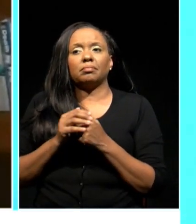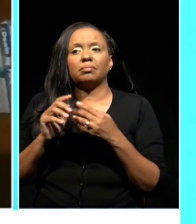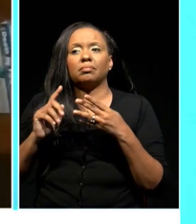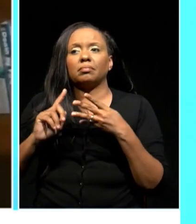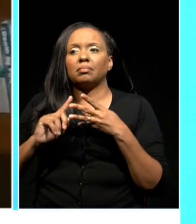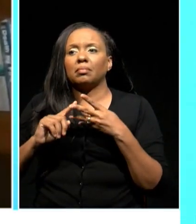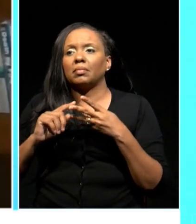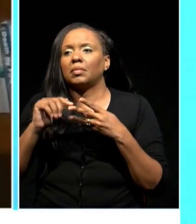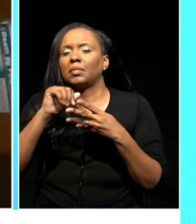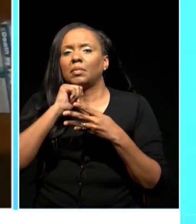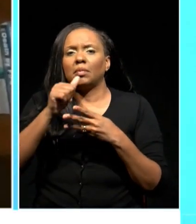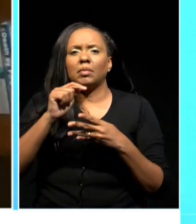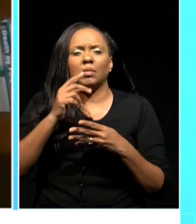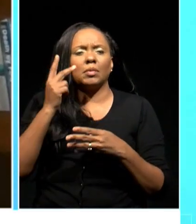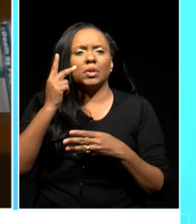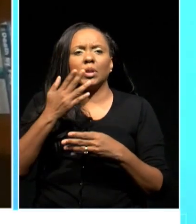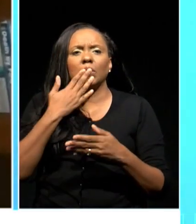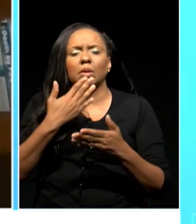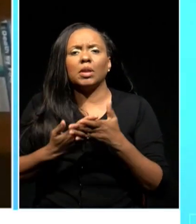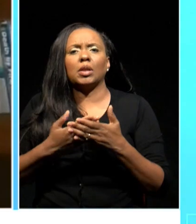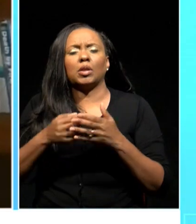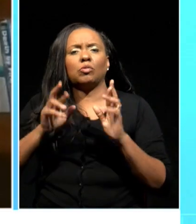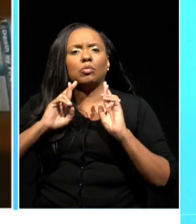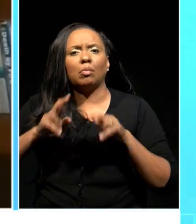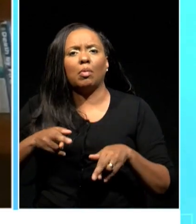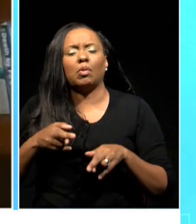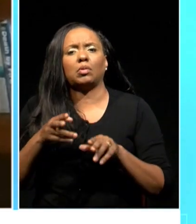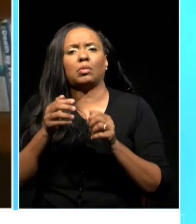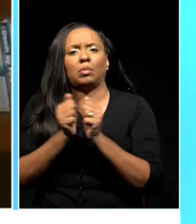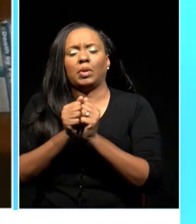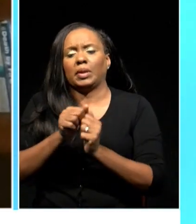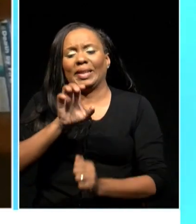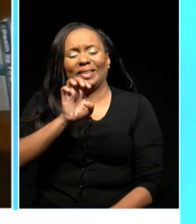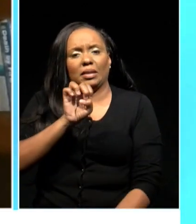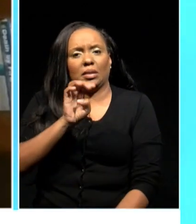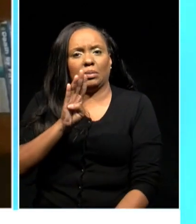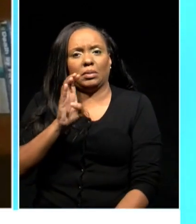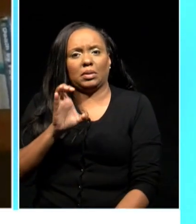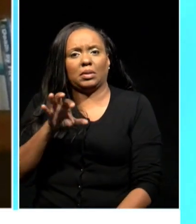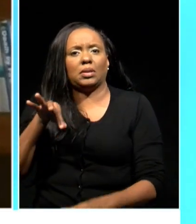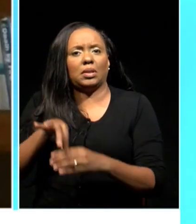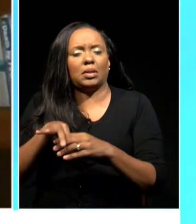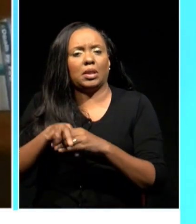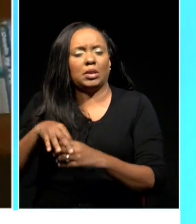see a creative enough response by the Electoral and Boundaries Commission to the